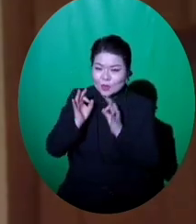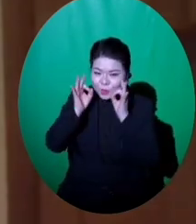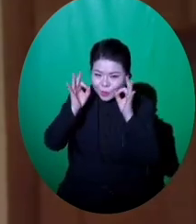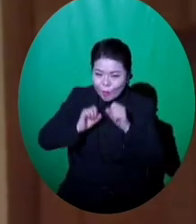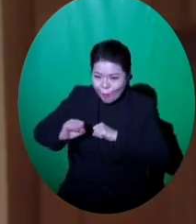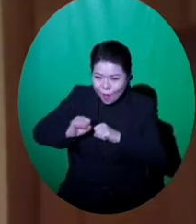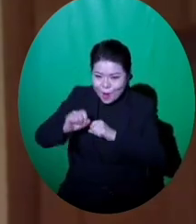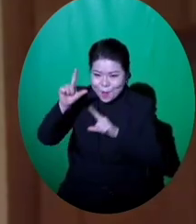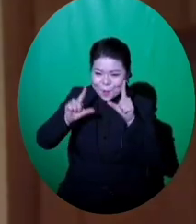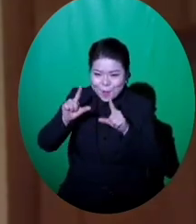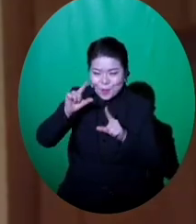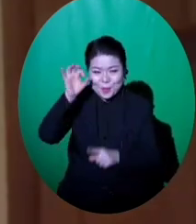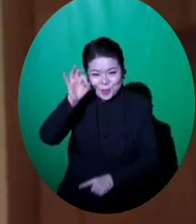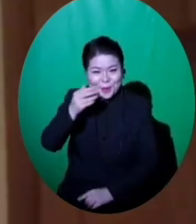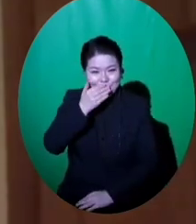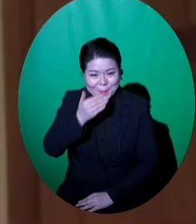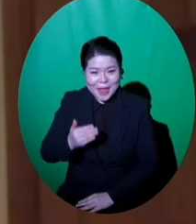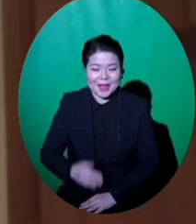just